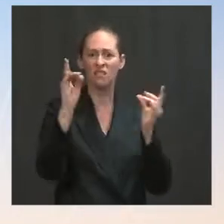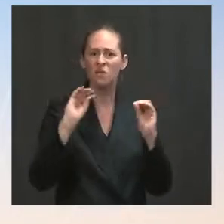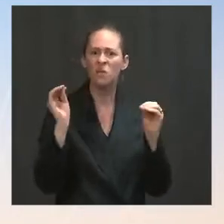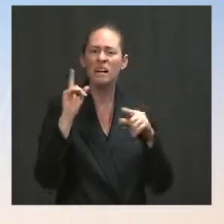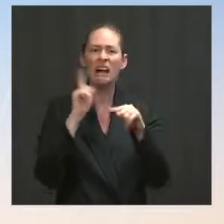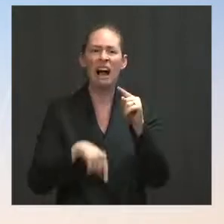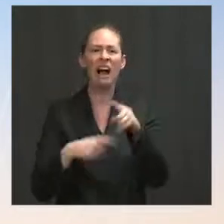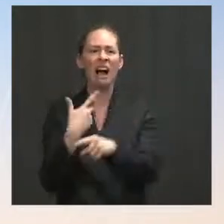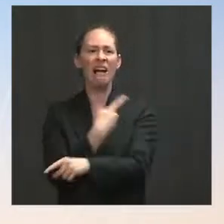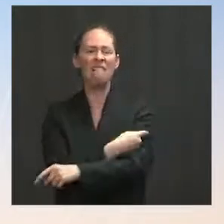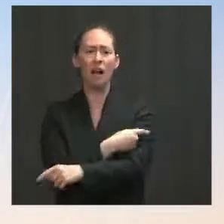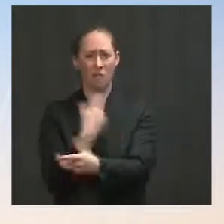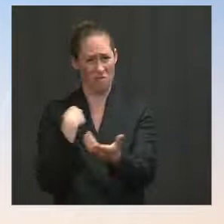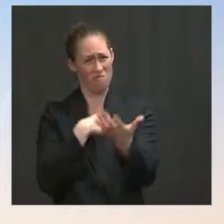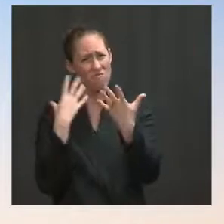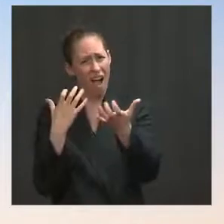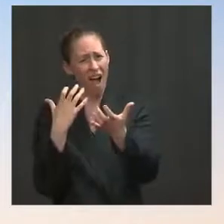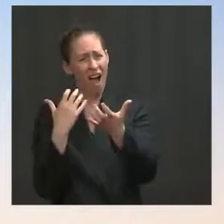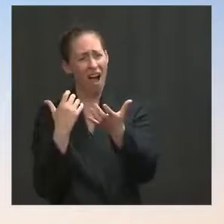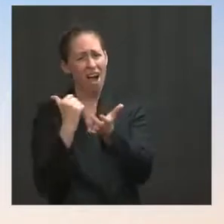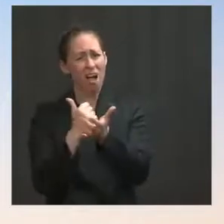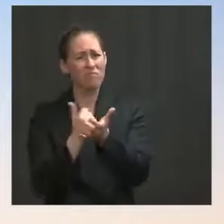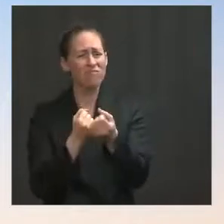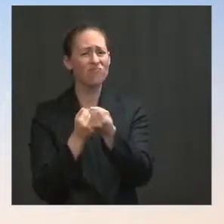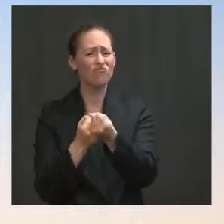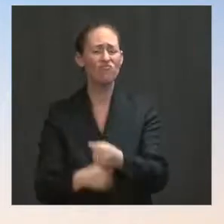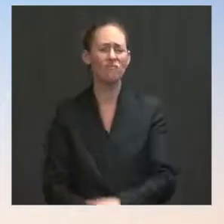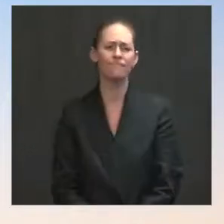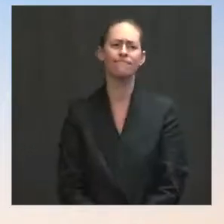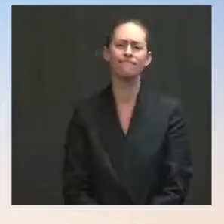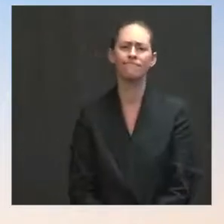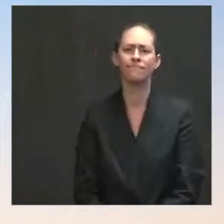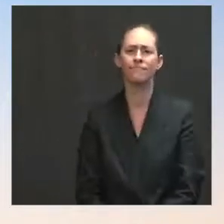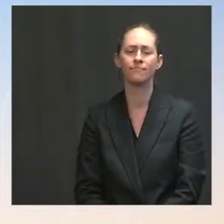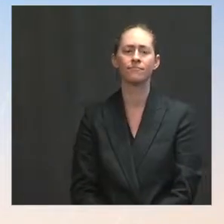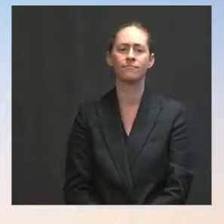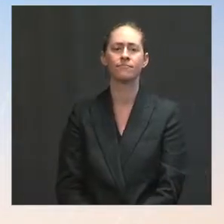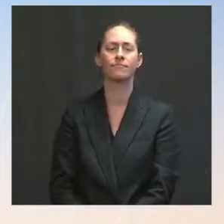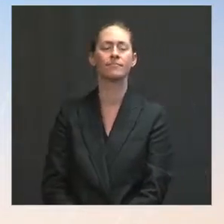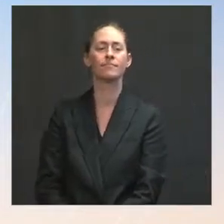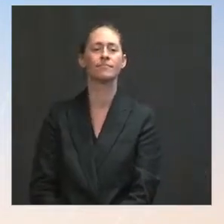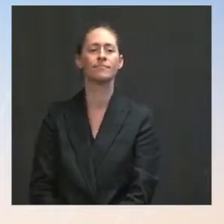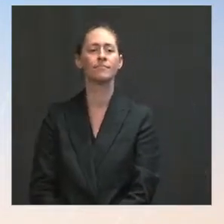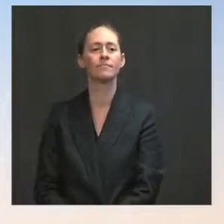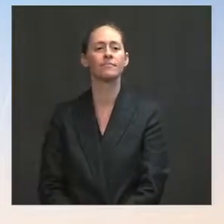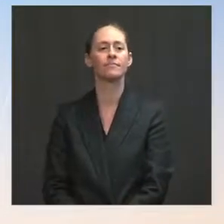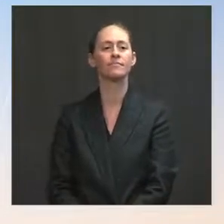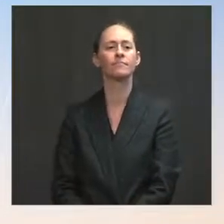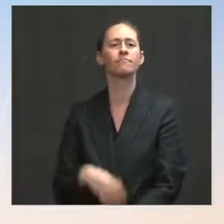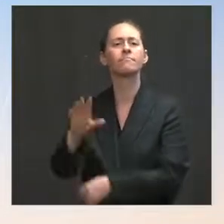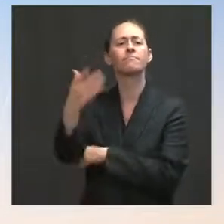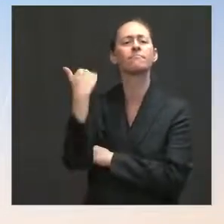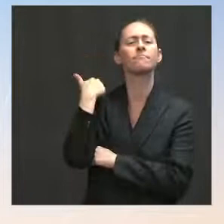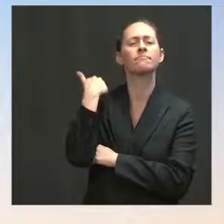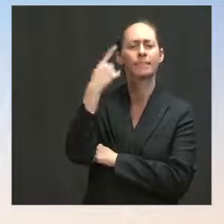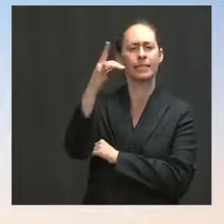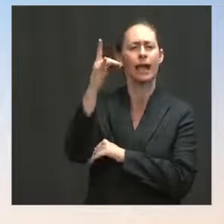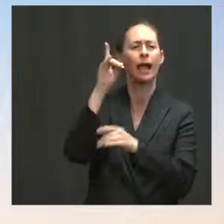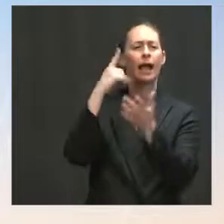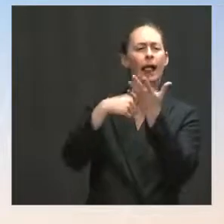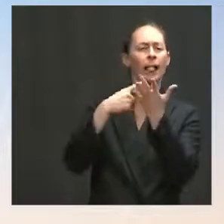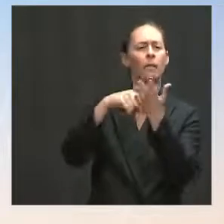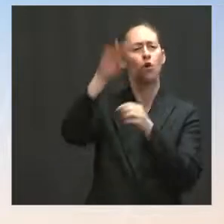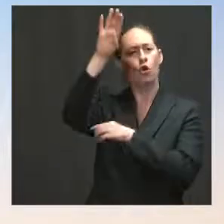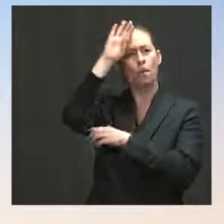love to help with. Go ahead. A few months ago, when asked about Cuba policy, you said it was not a priority for the president to review U.S. policy